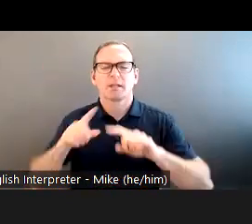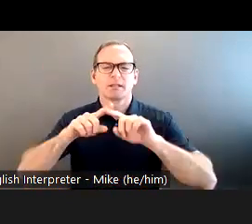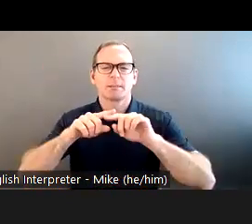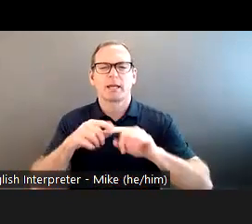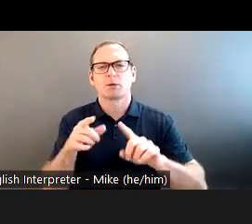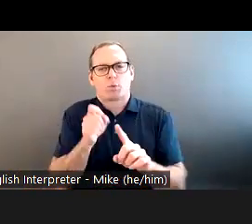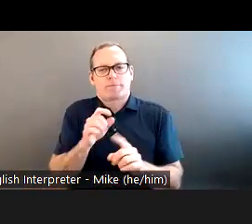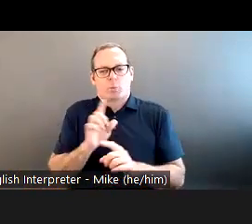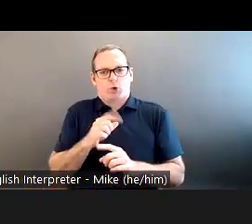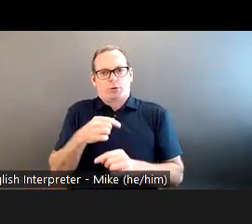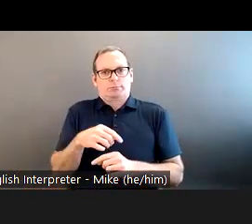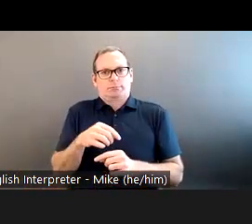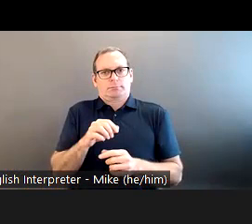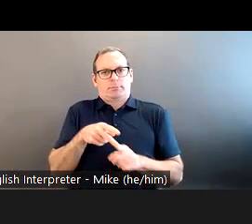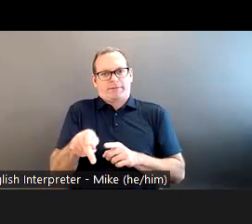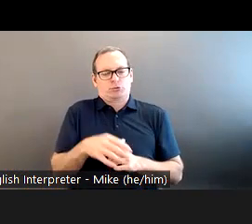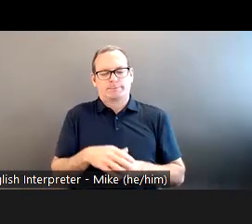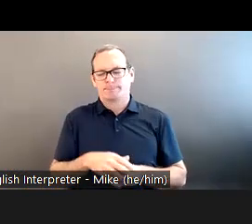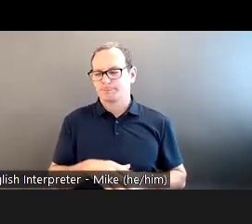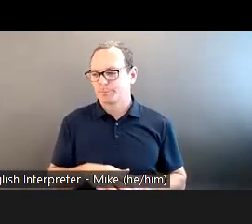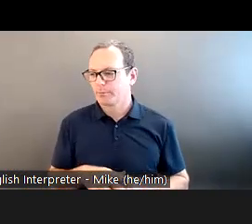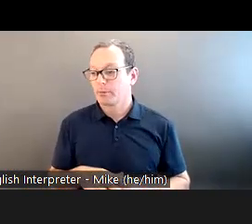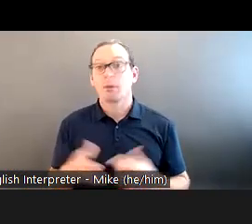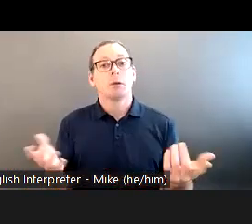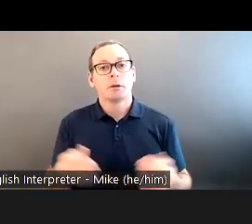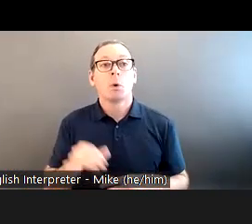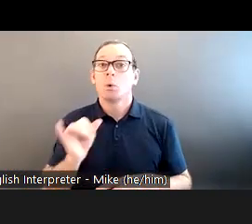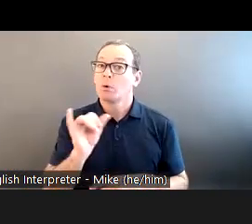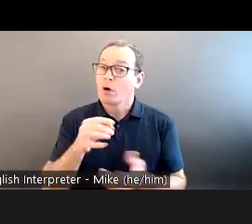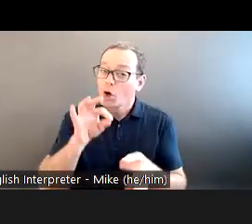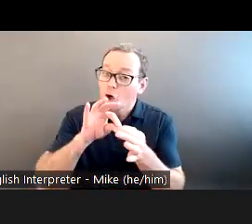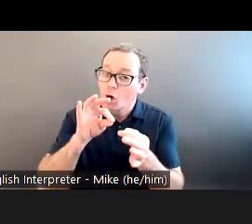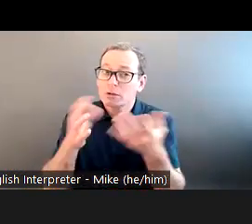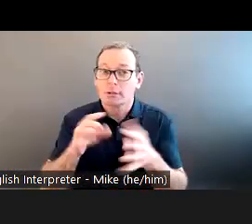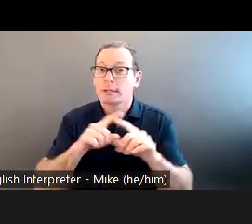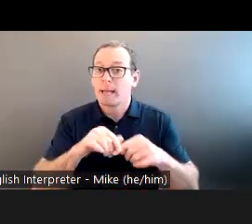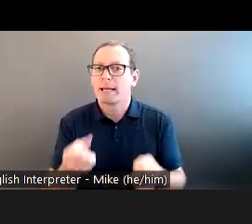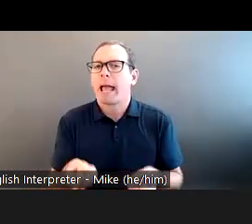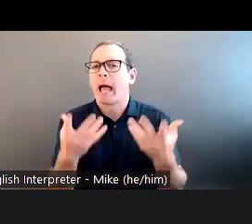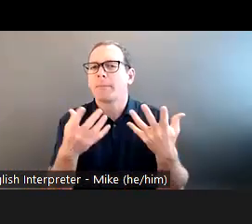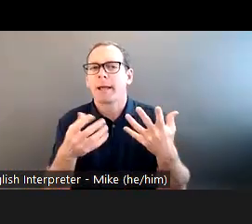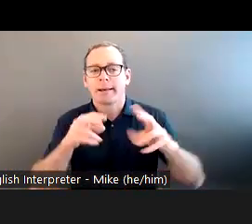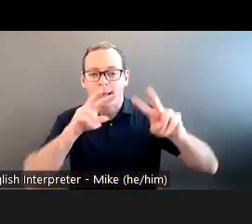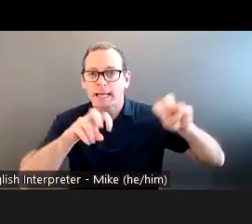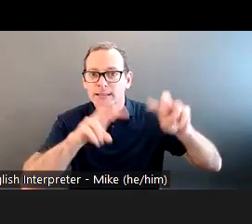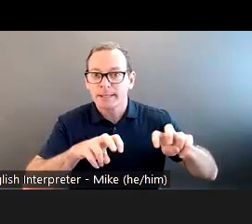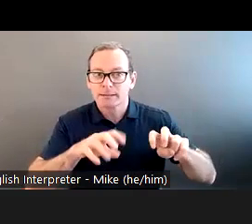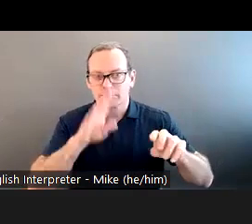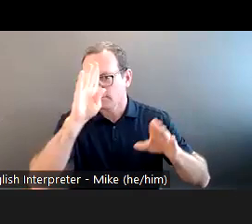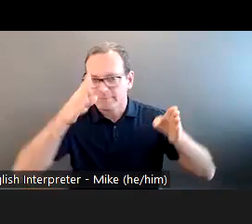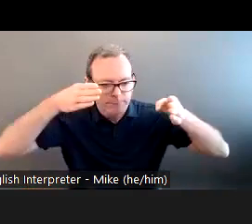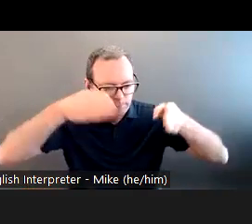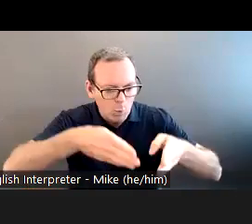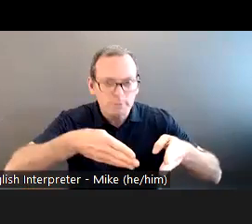exactly needs to be assessed. So if we're only assessing one area, if we're only assessing treatment, if we're only assessing